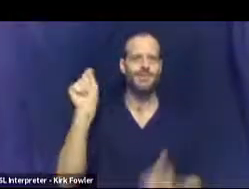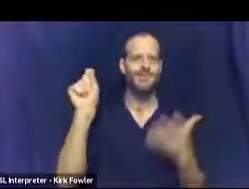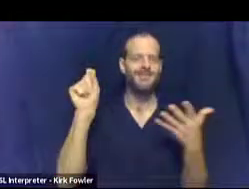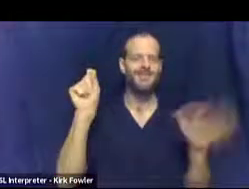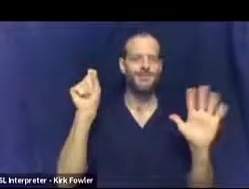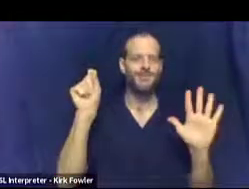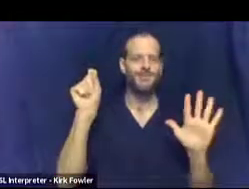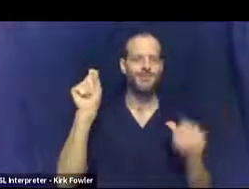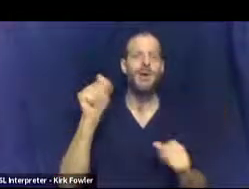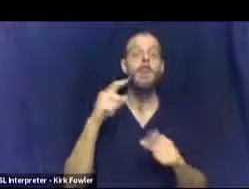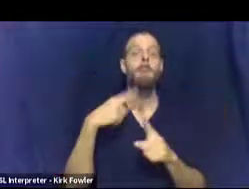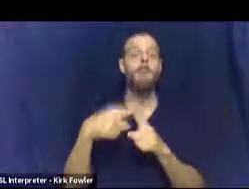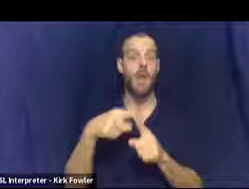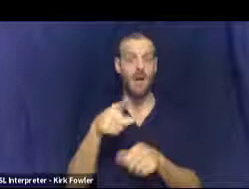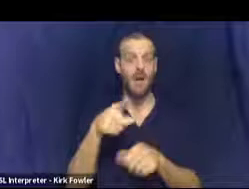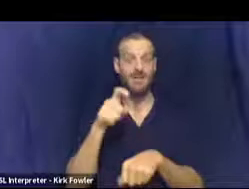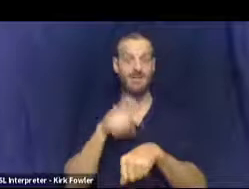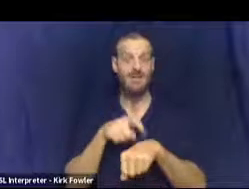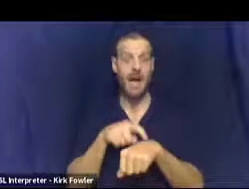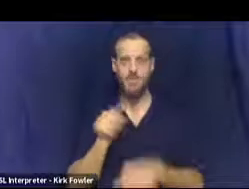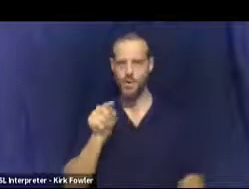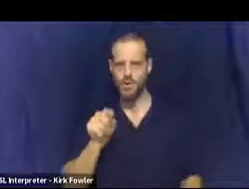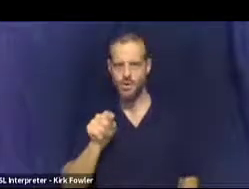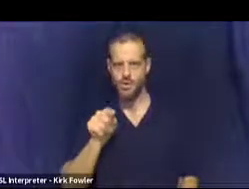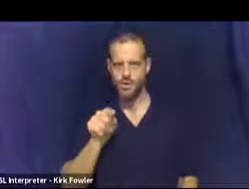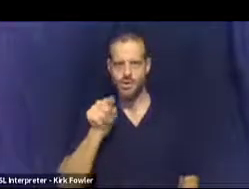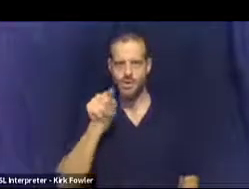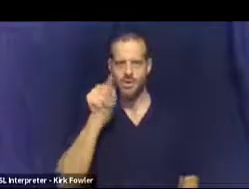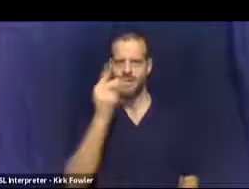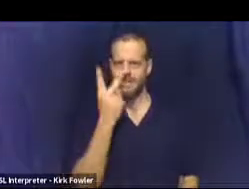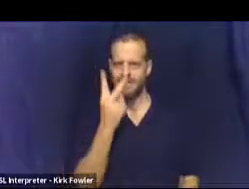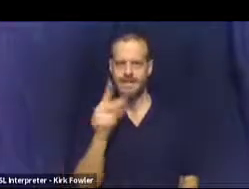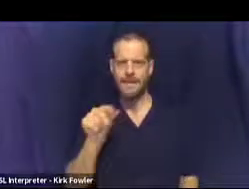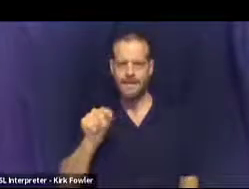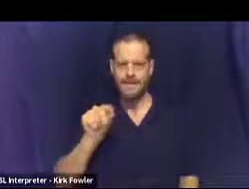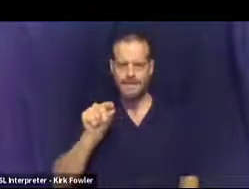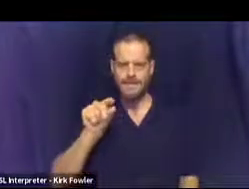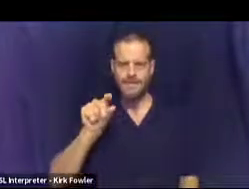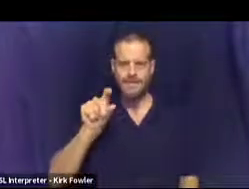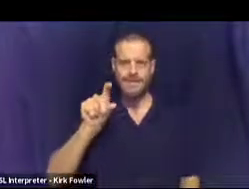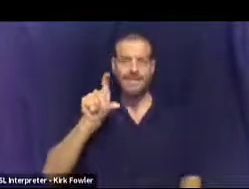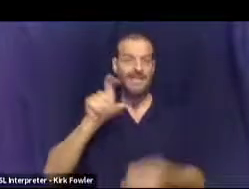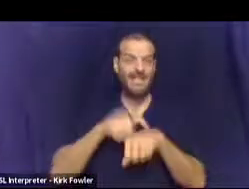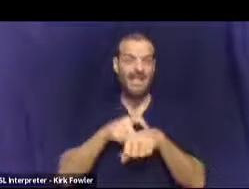can visually access that, they can also see if time is running out and they need to move on to the next activity.